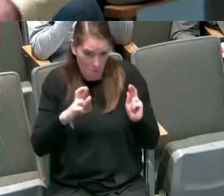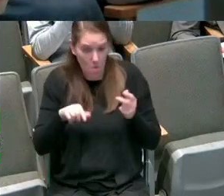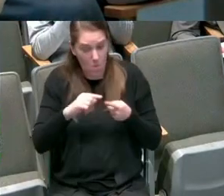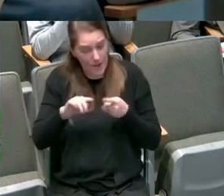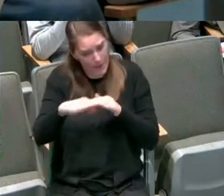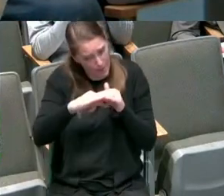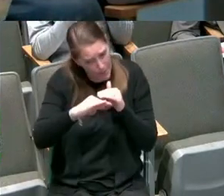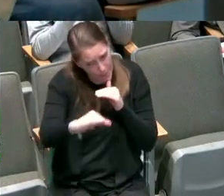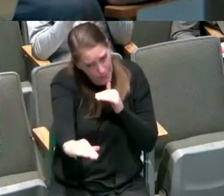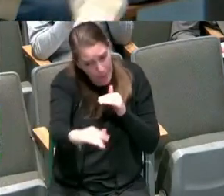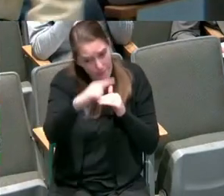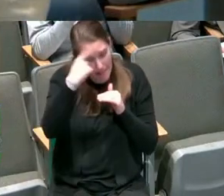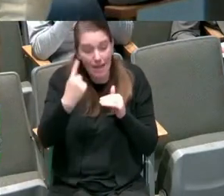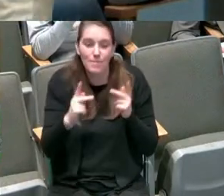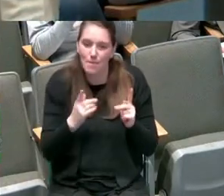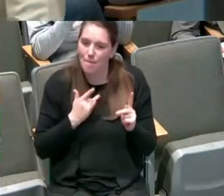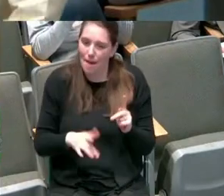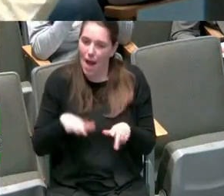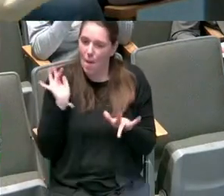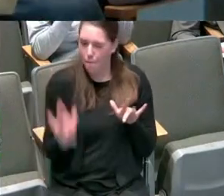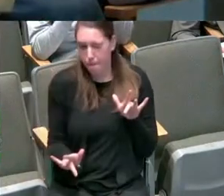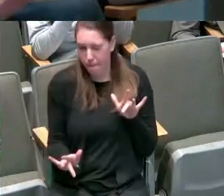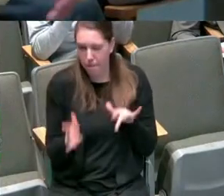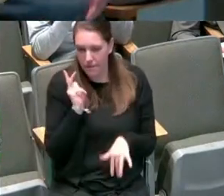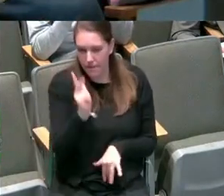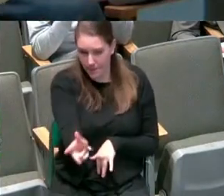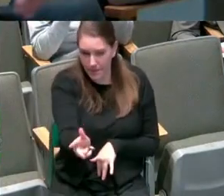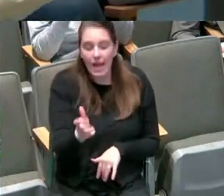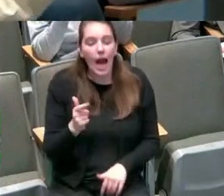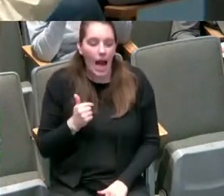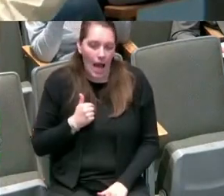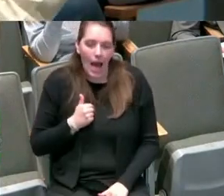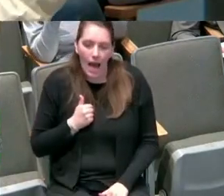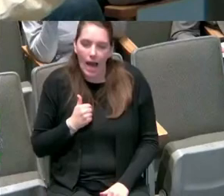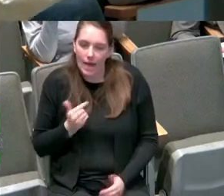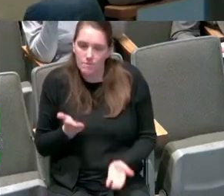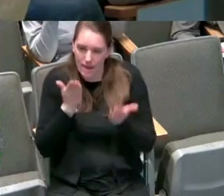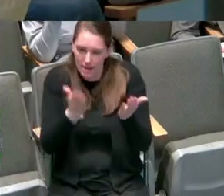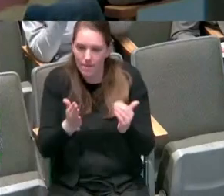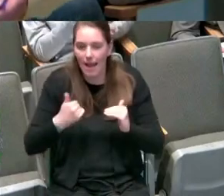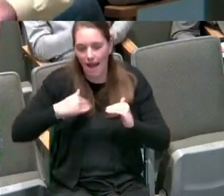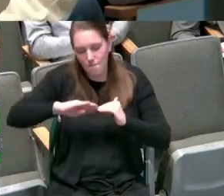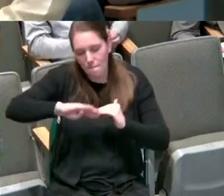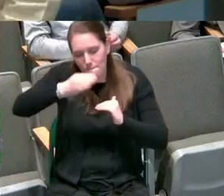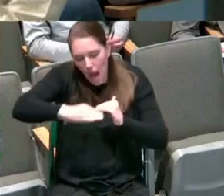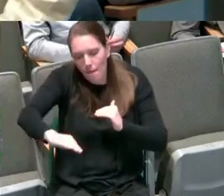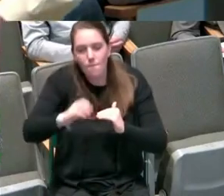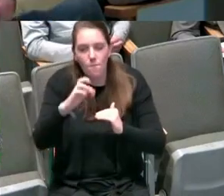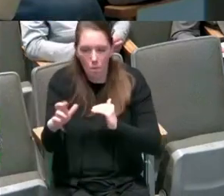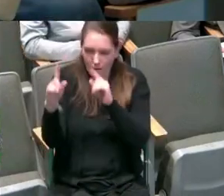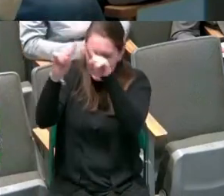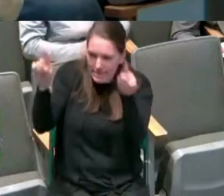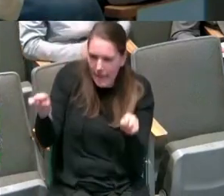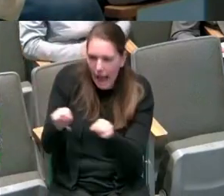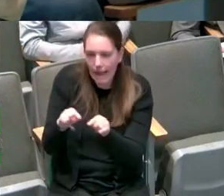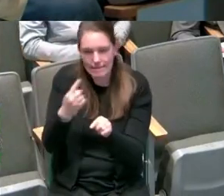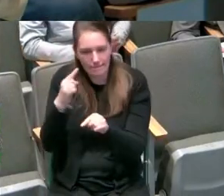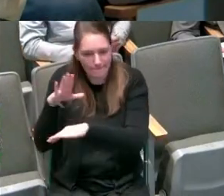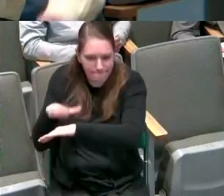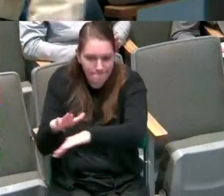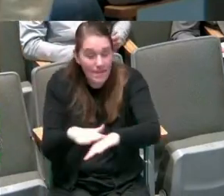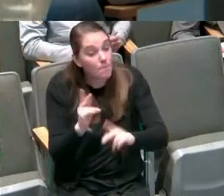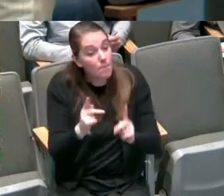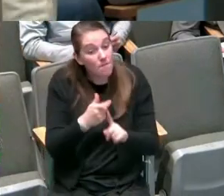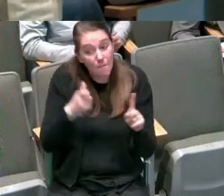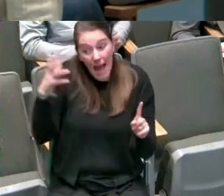it and people generally drive faster than we consider putting speed bumps or signage or something to keep the people from out of town